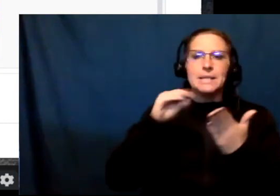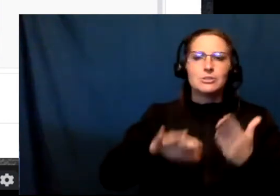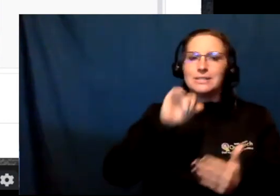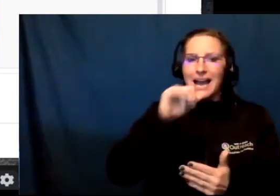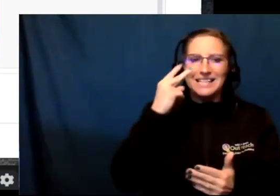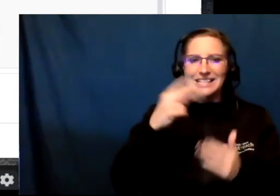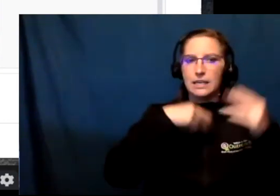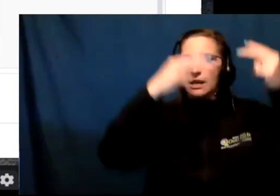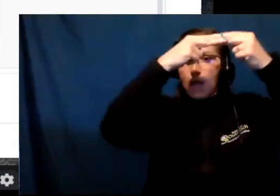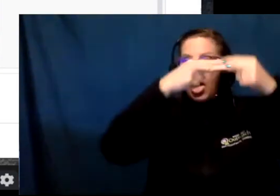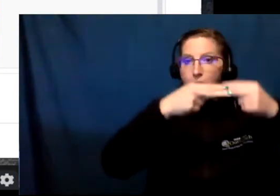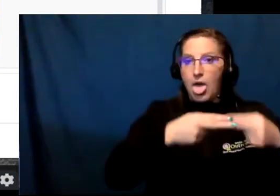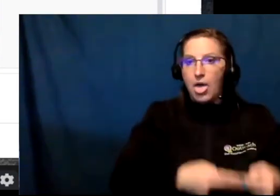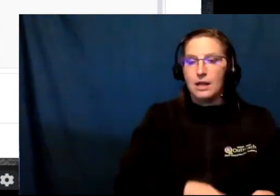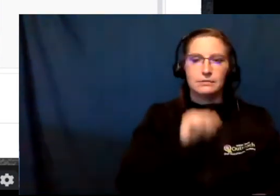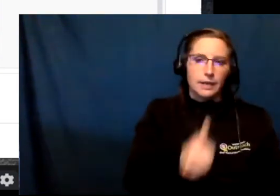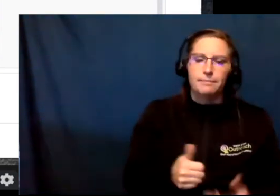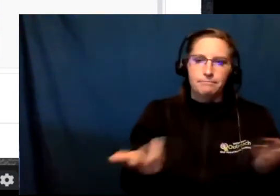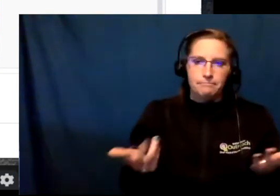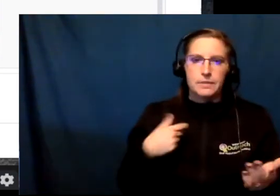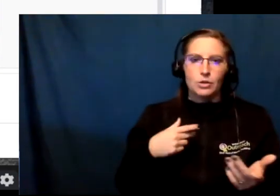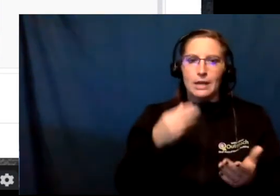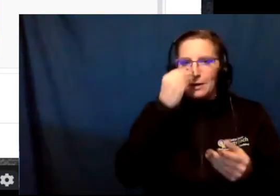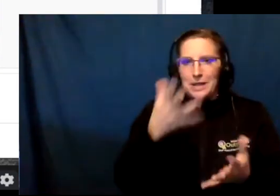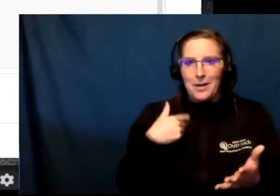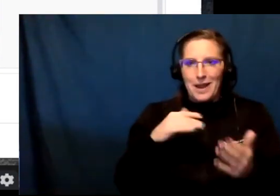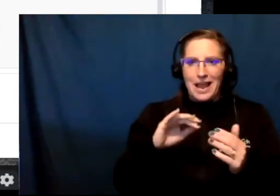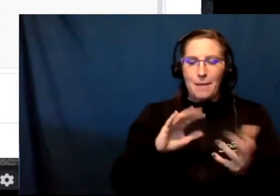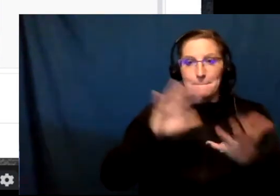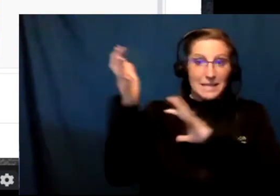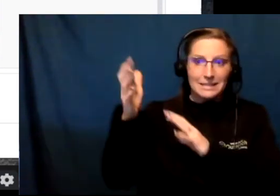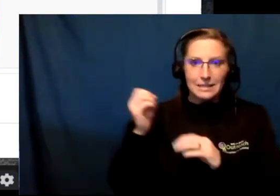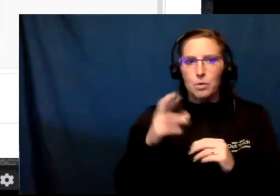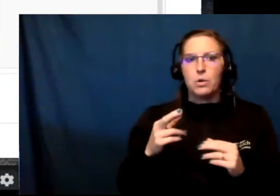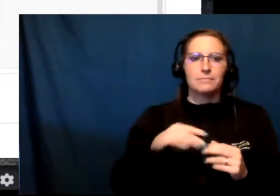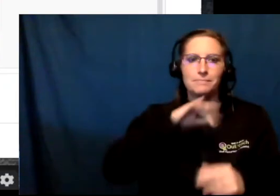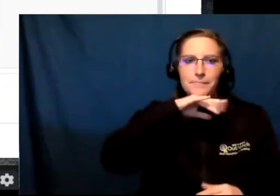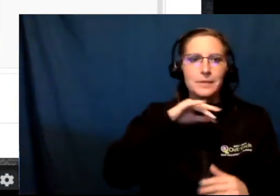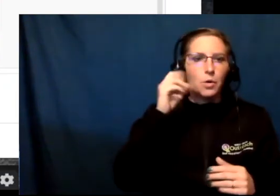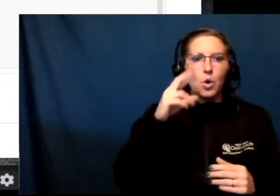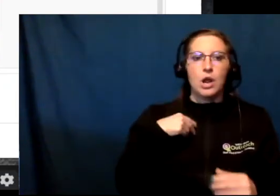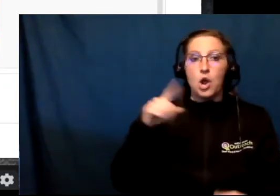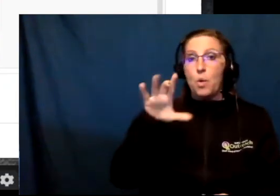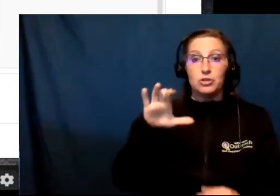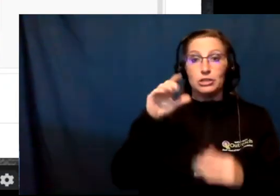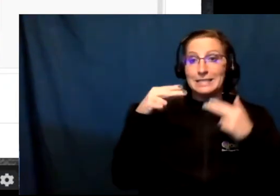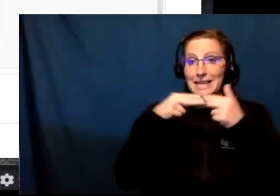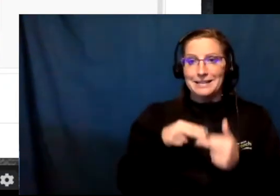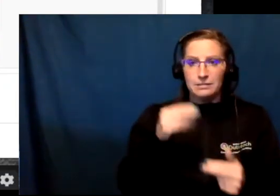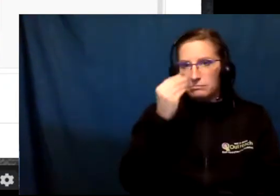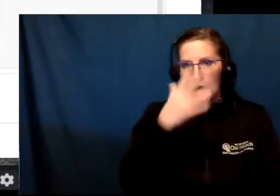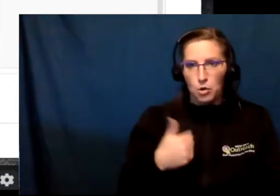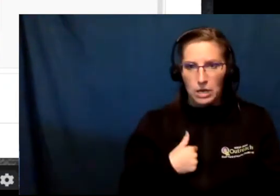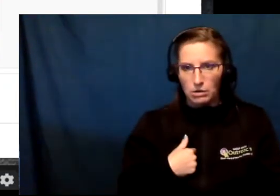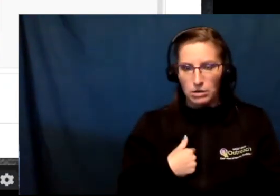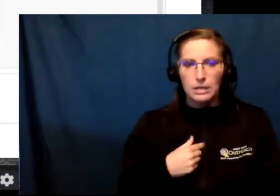these slides. So to me, it doesn't matter how messy it is, or, if there's 100 slides, to me, that doesn't matter. So I